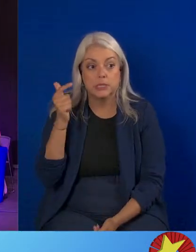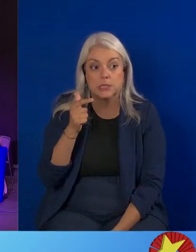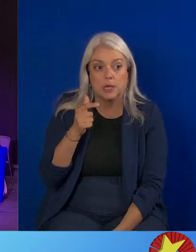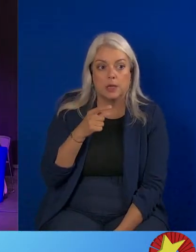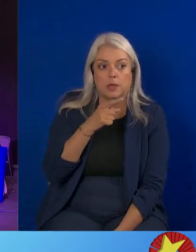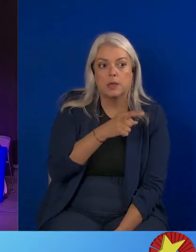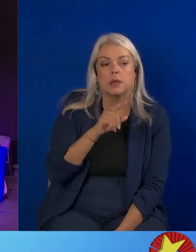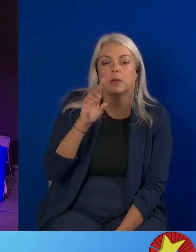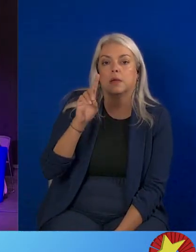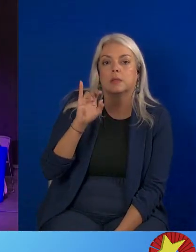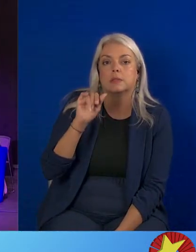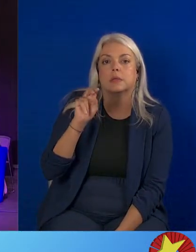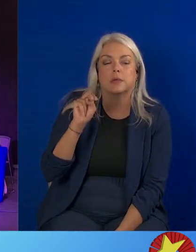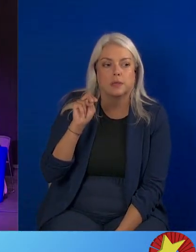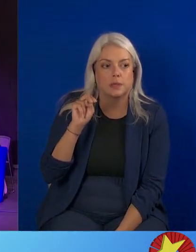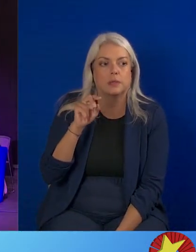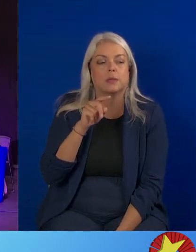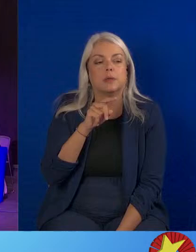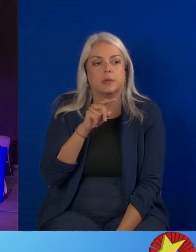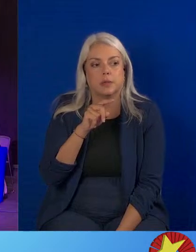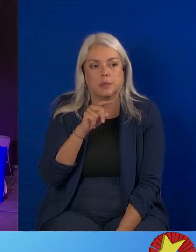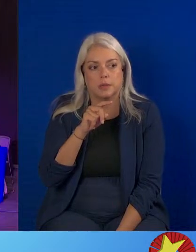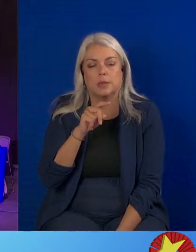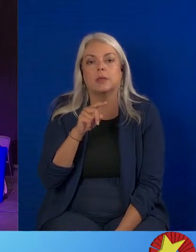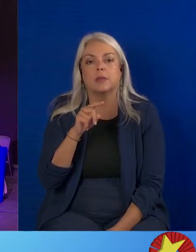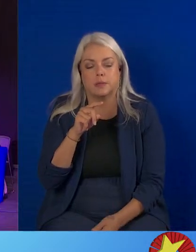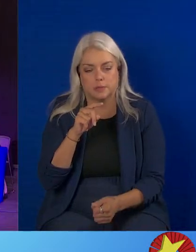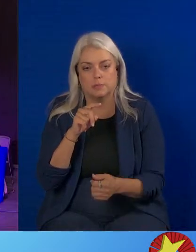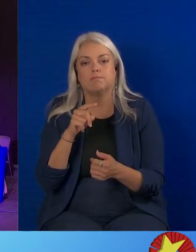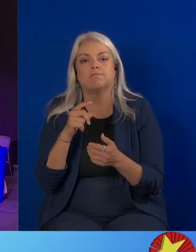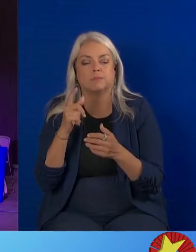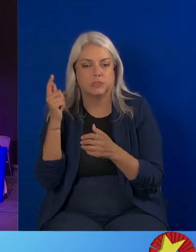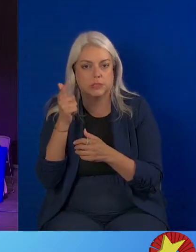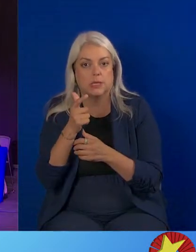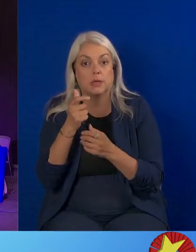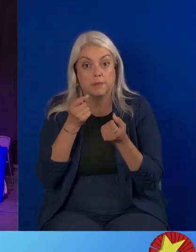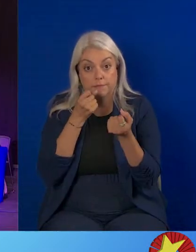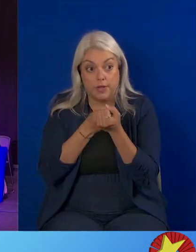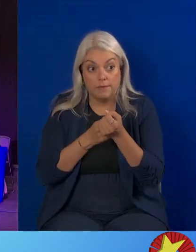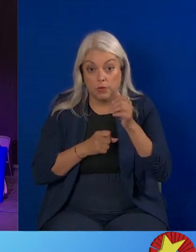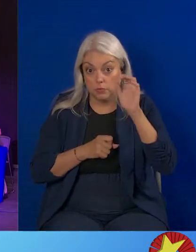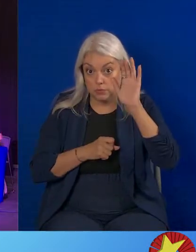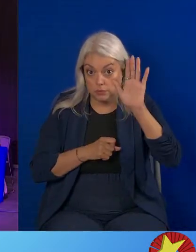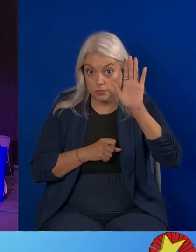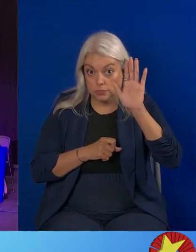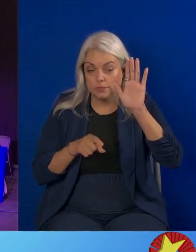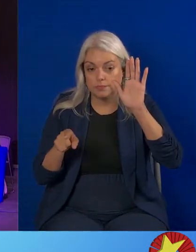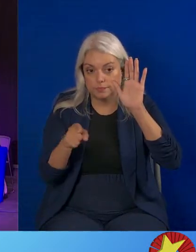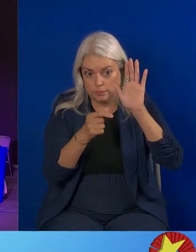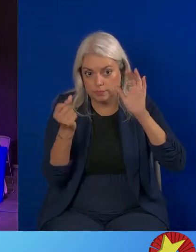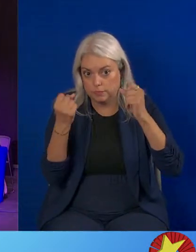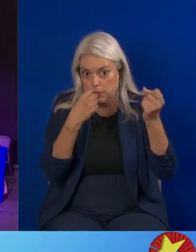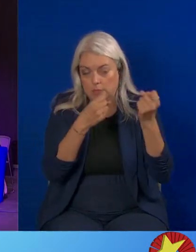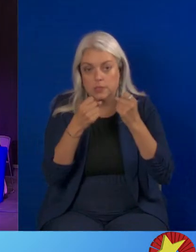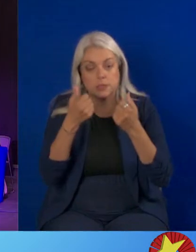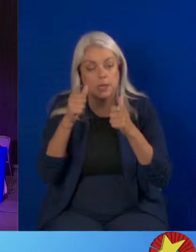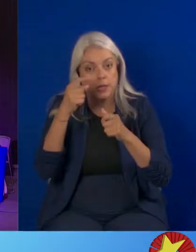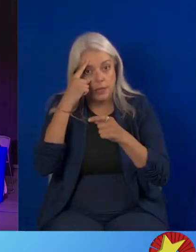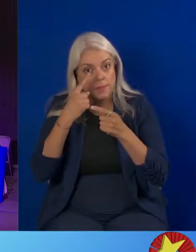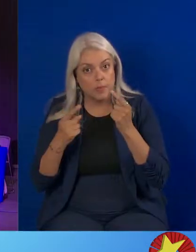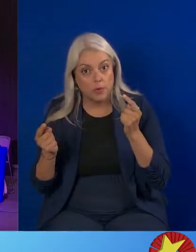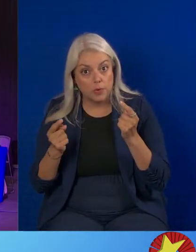I'll second. This is All Diana. in favor of moving into executive session, say aye. Aye. Aye. All opposed?